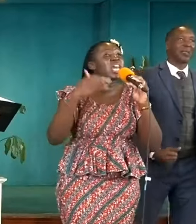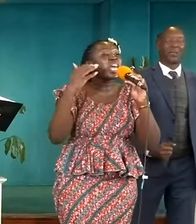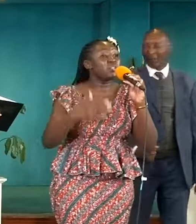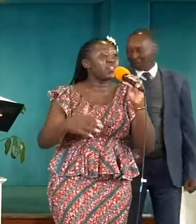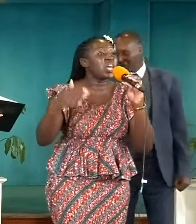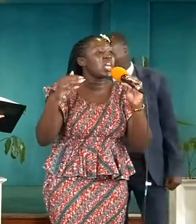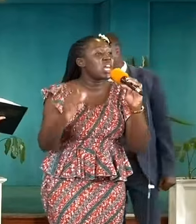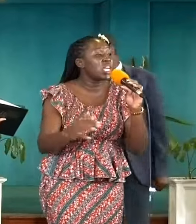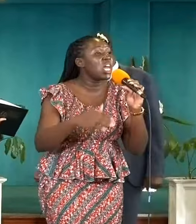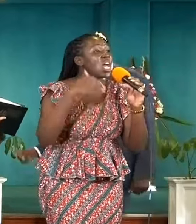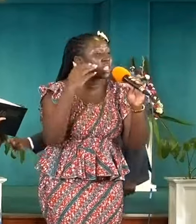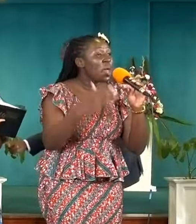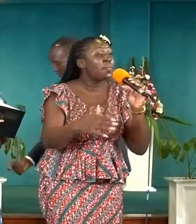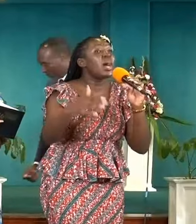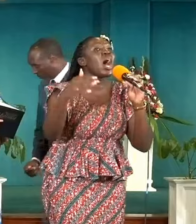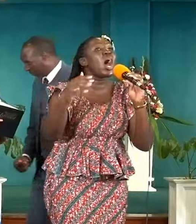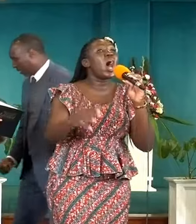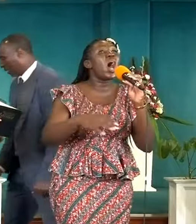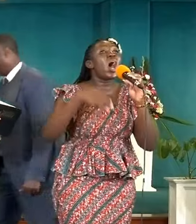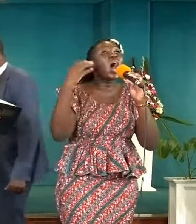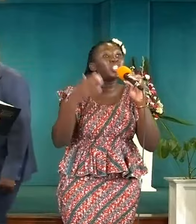Marvelous, infinite,